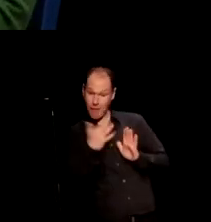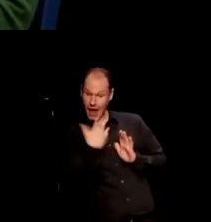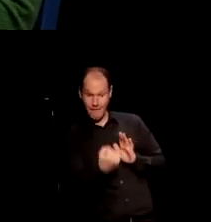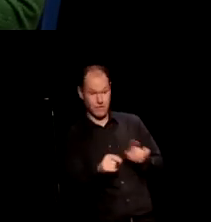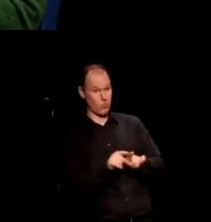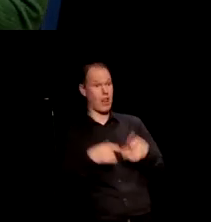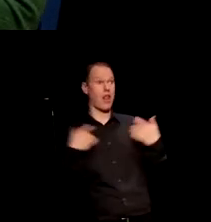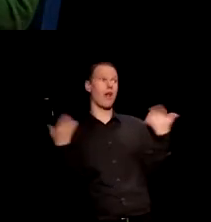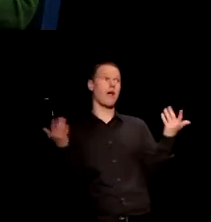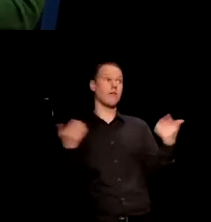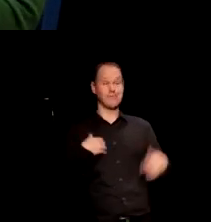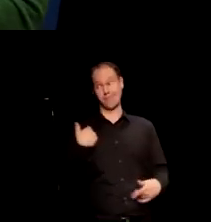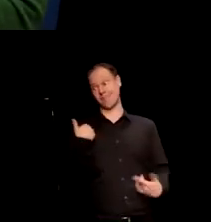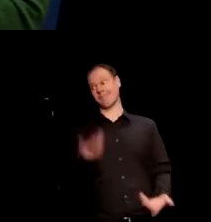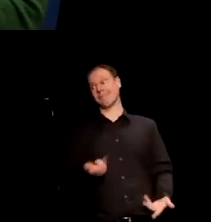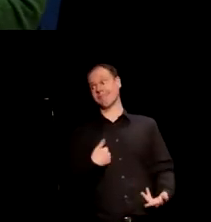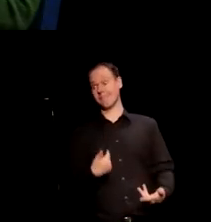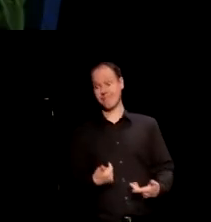time. But yeah,